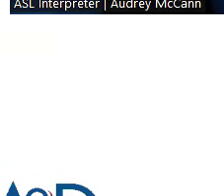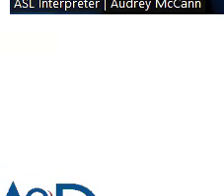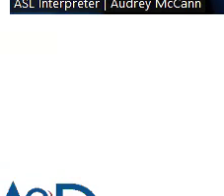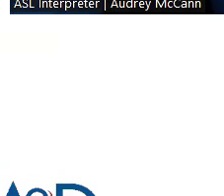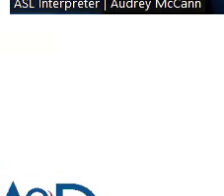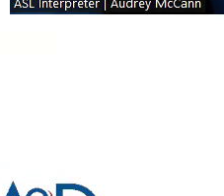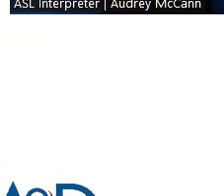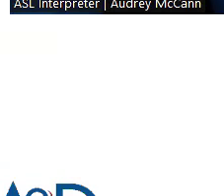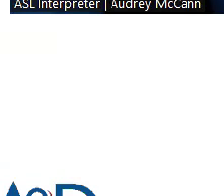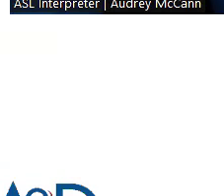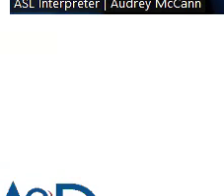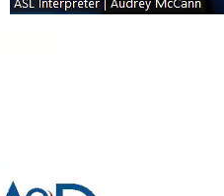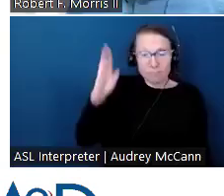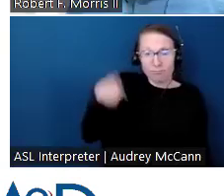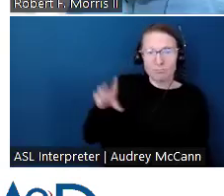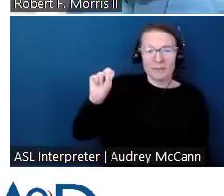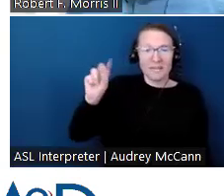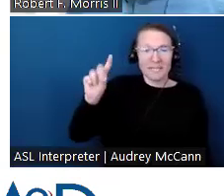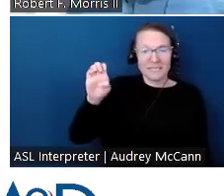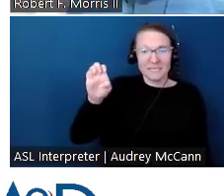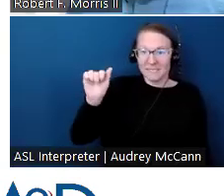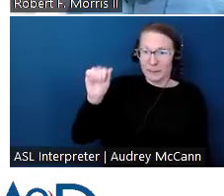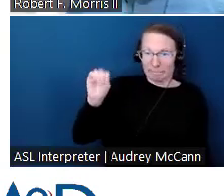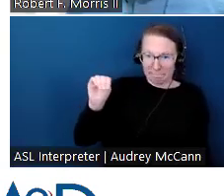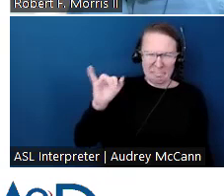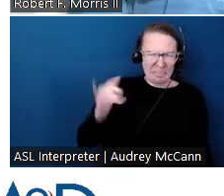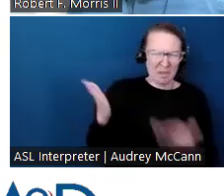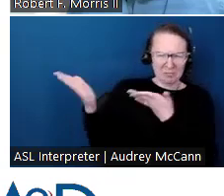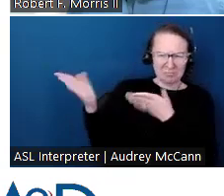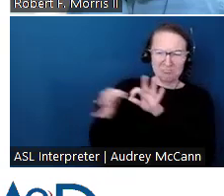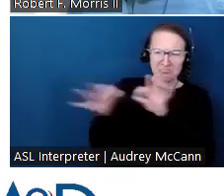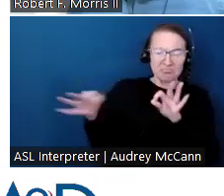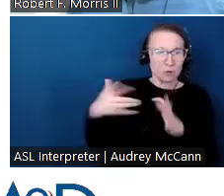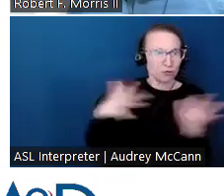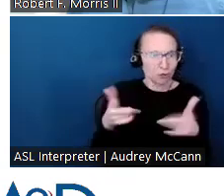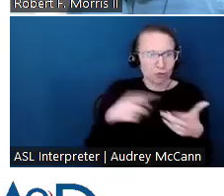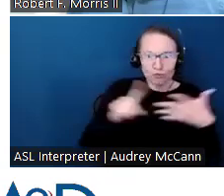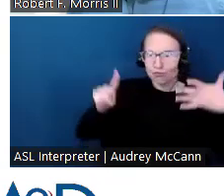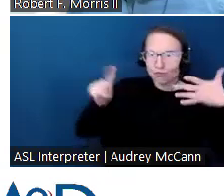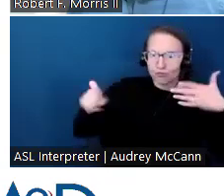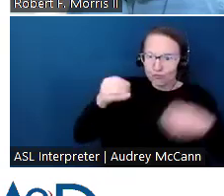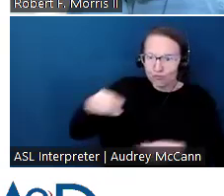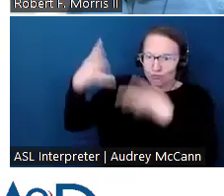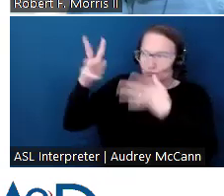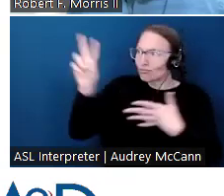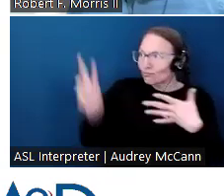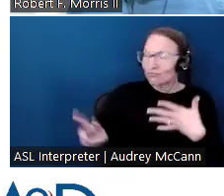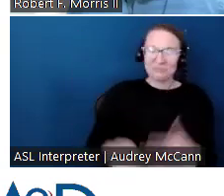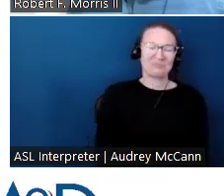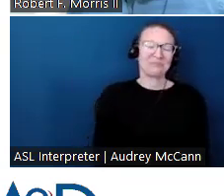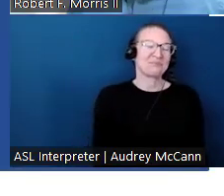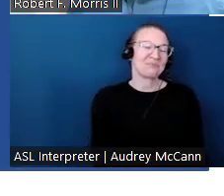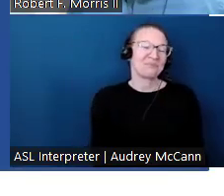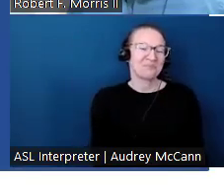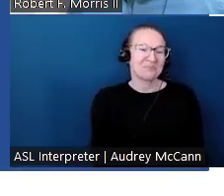www.dol.gov/agencies/ODEP/initiatives and /NDEAM. So encourage you to check that out and drop that link in the chat as well. We can